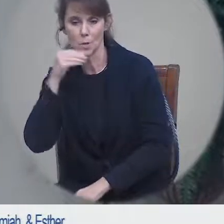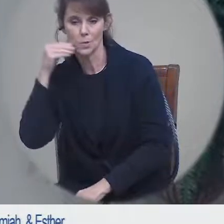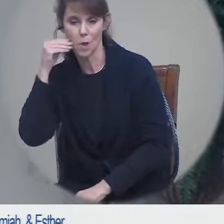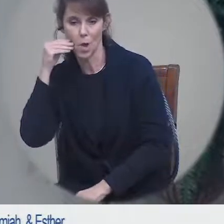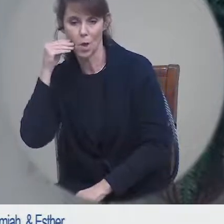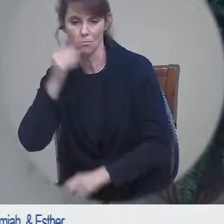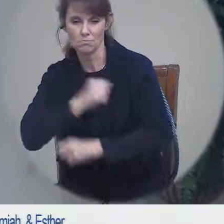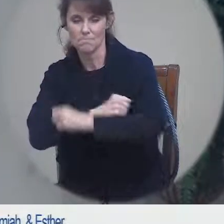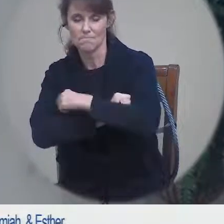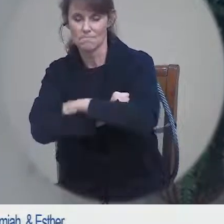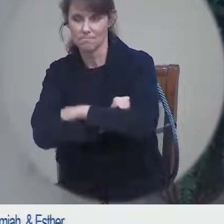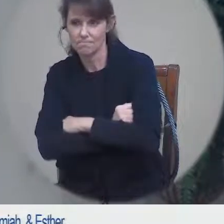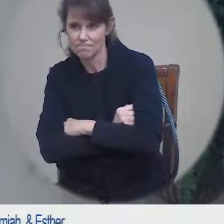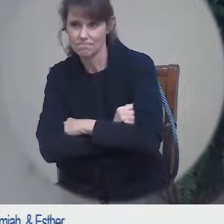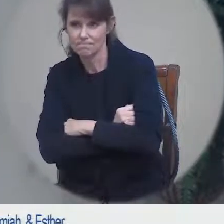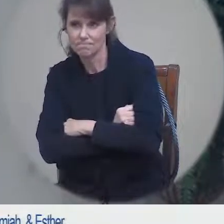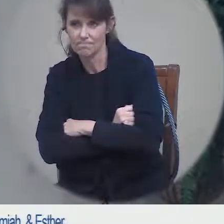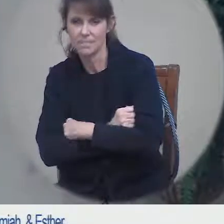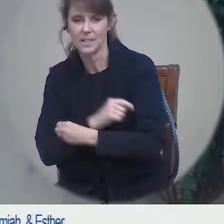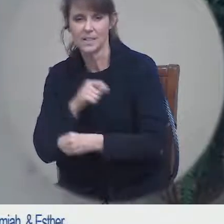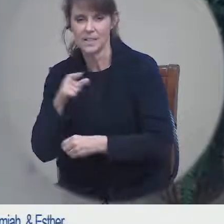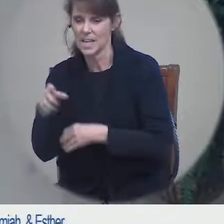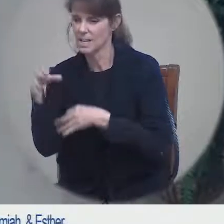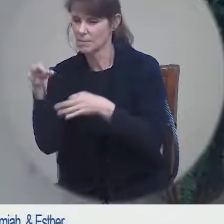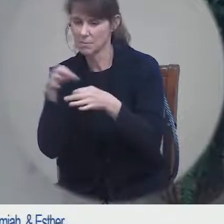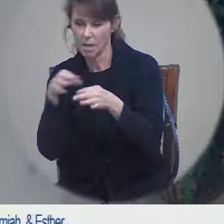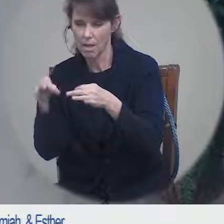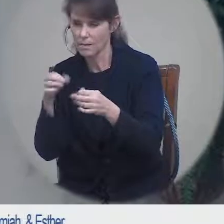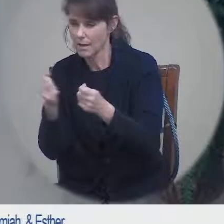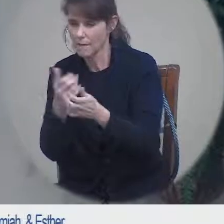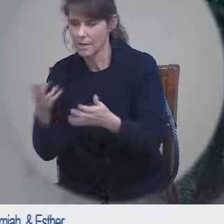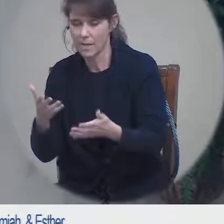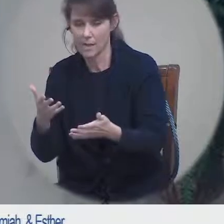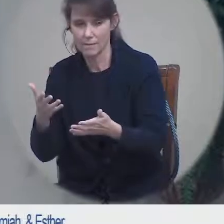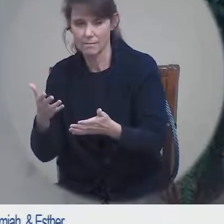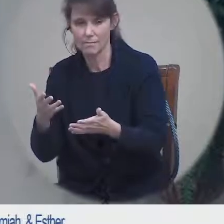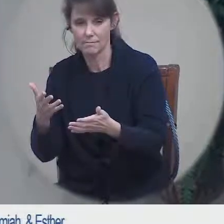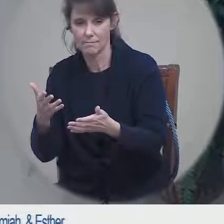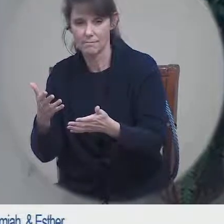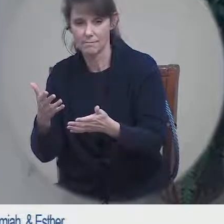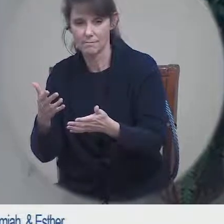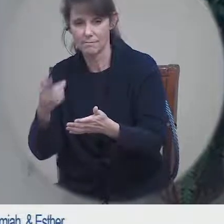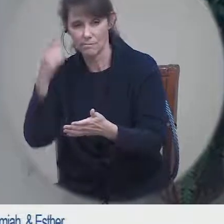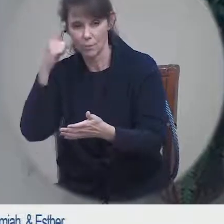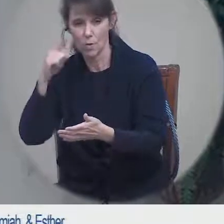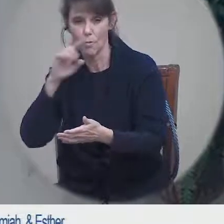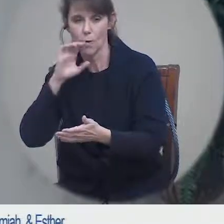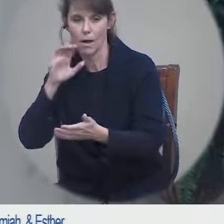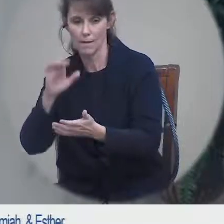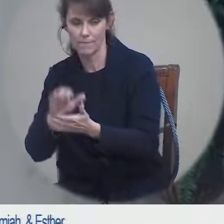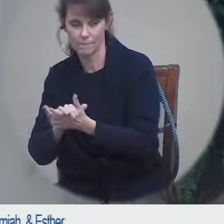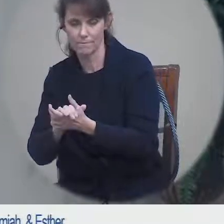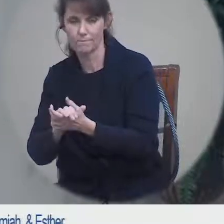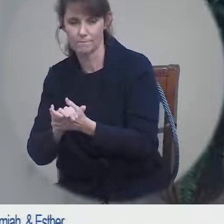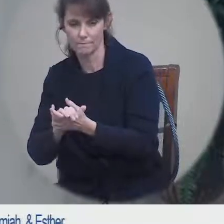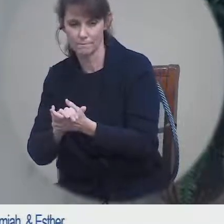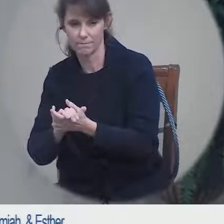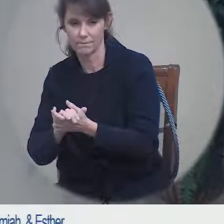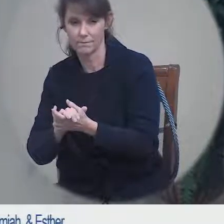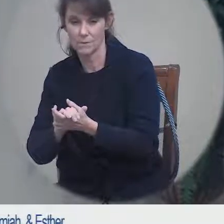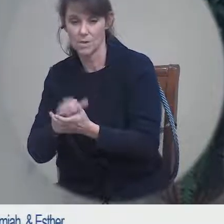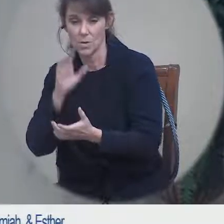Zeresh, his wife, and all his friends everything that had happened to him. Then his wise men and Zeresh, his wife, said